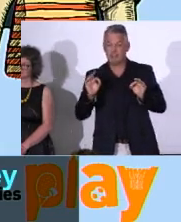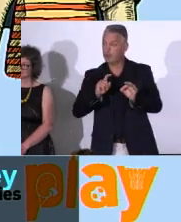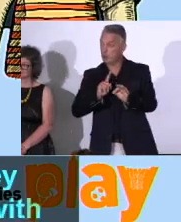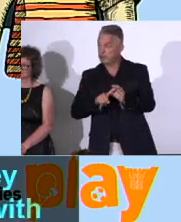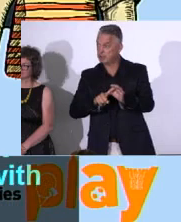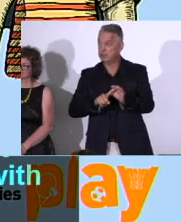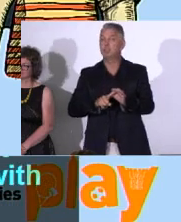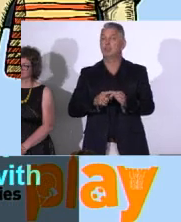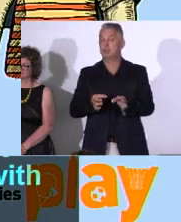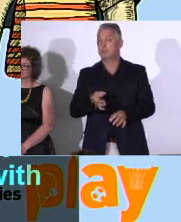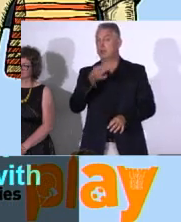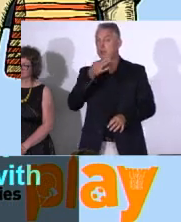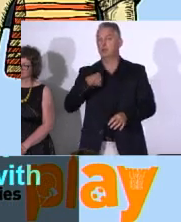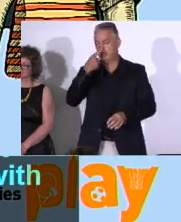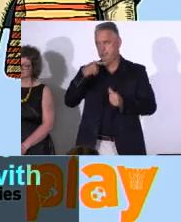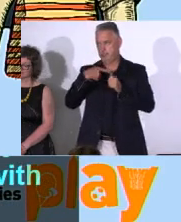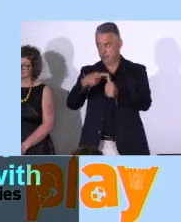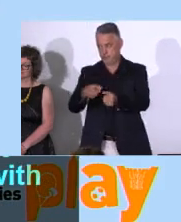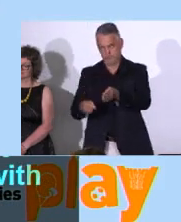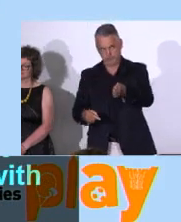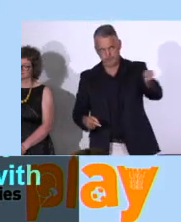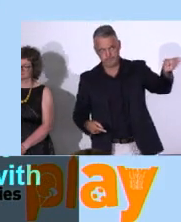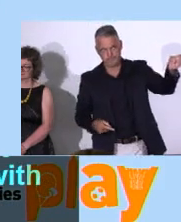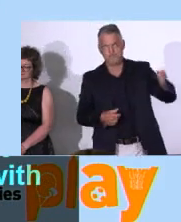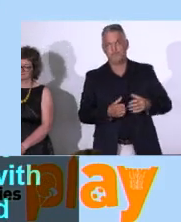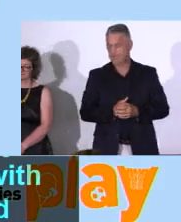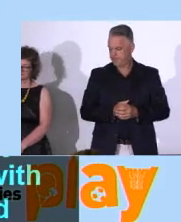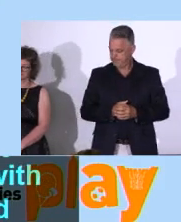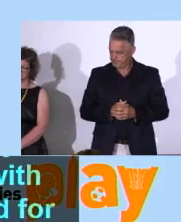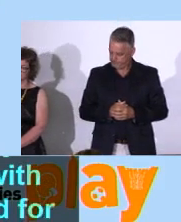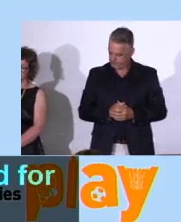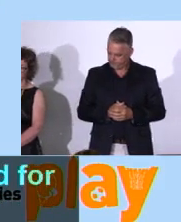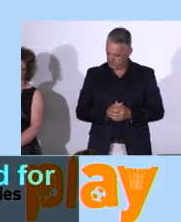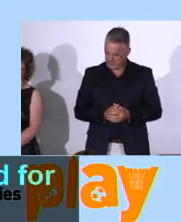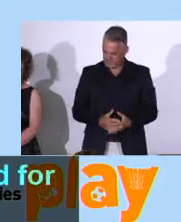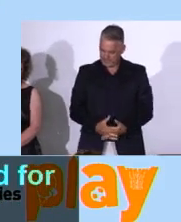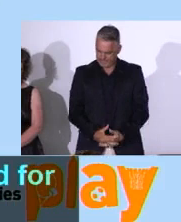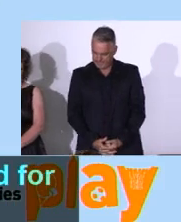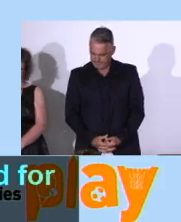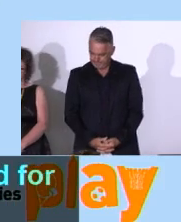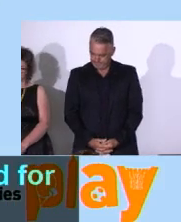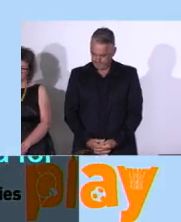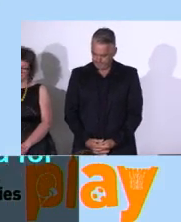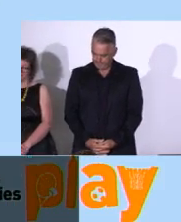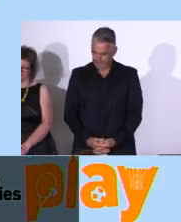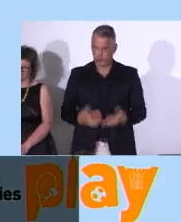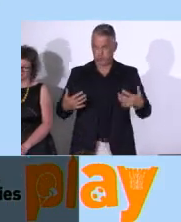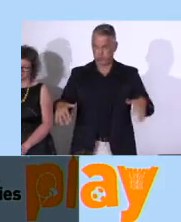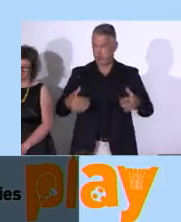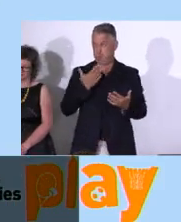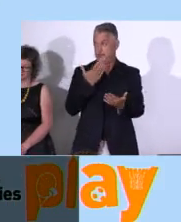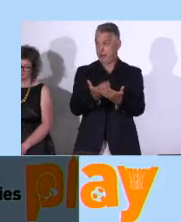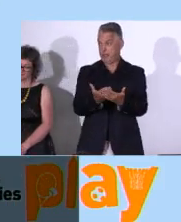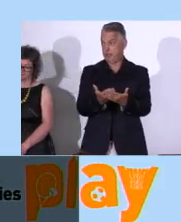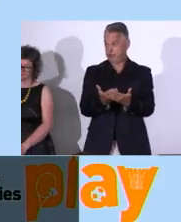is a demand for this. So This graph just shows the demand for the service of AAA